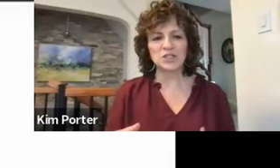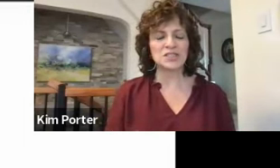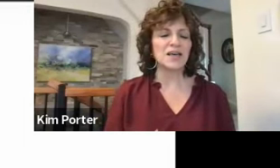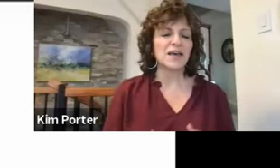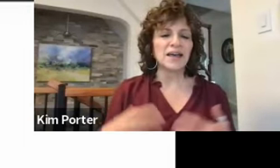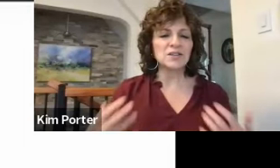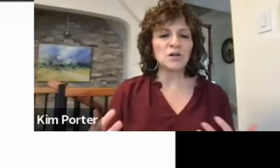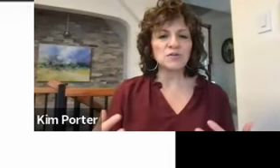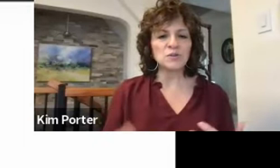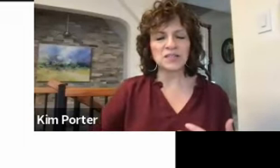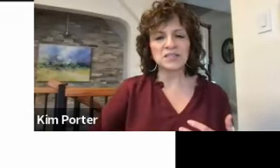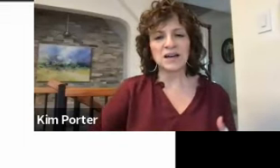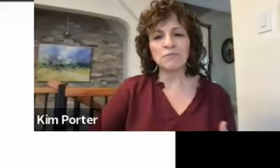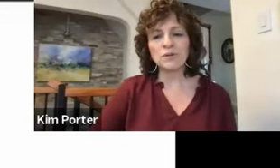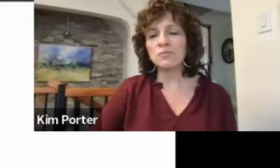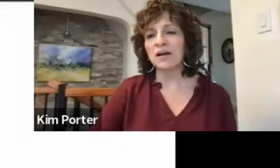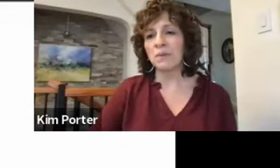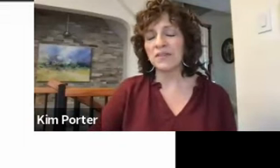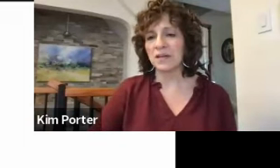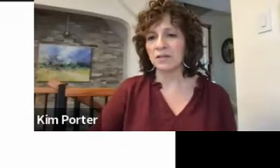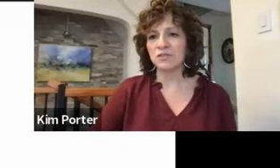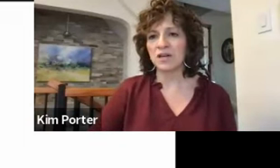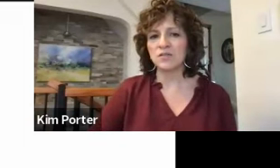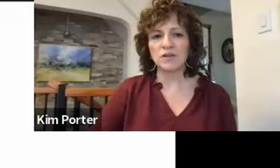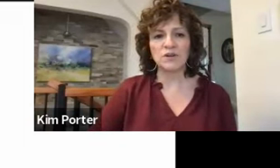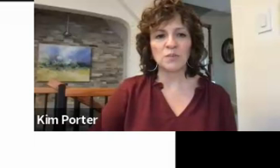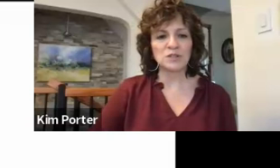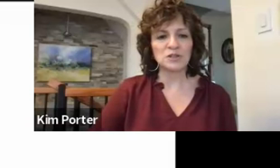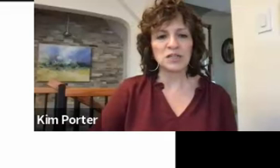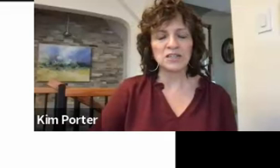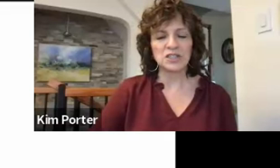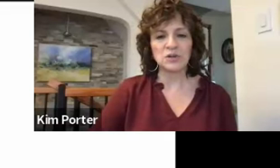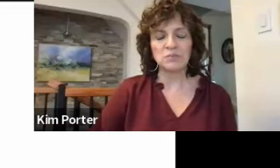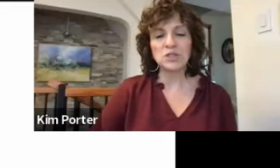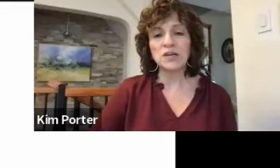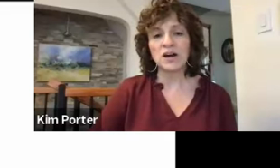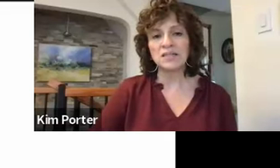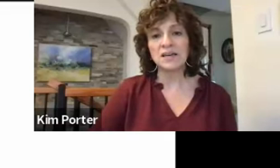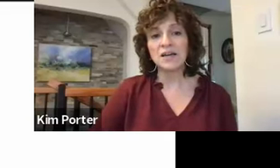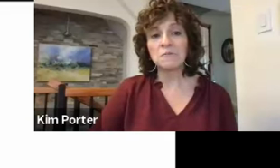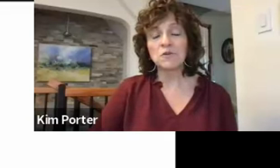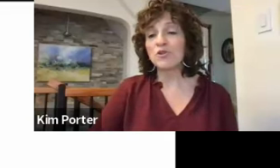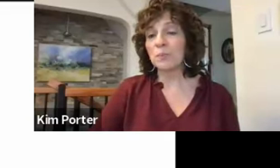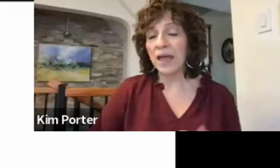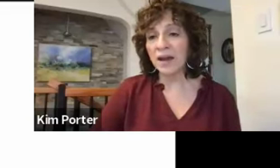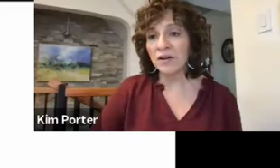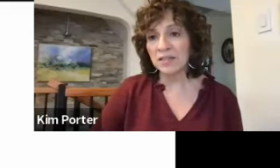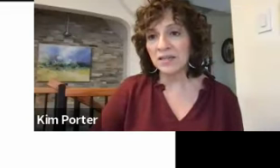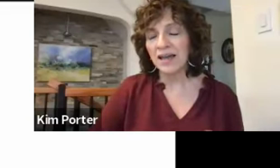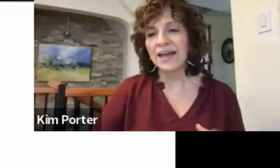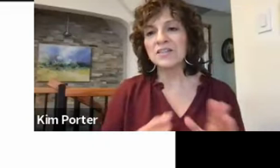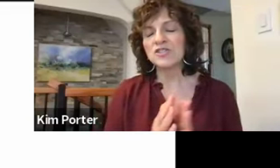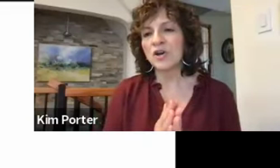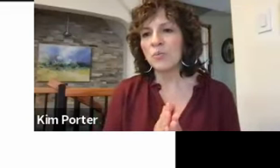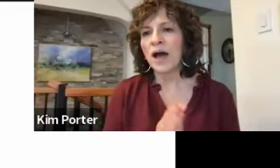specific questions. It's all over the place. And I really recommend this exercise if you have an opportunity to do it, just because for the